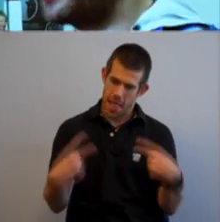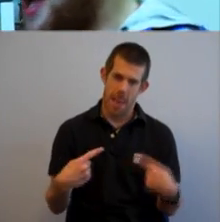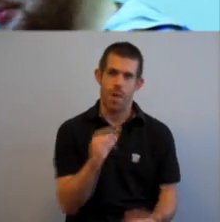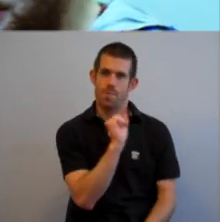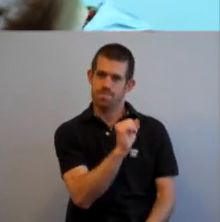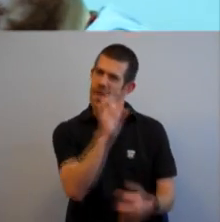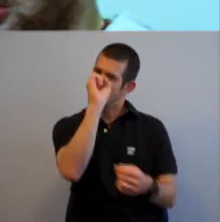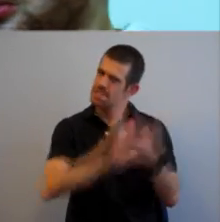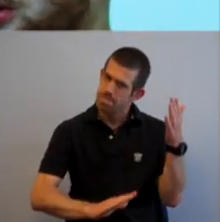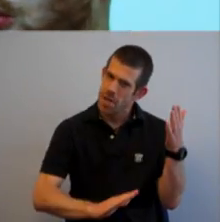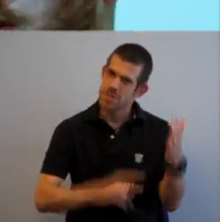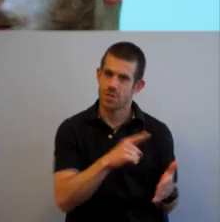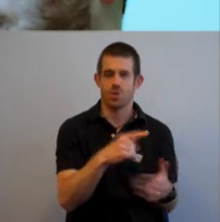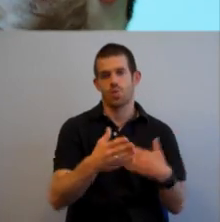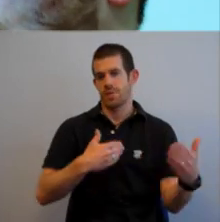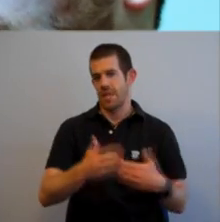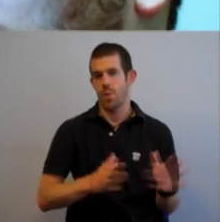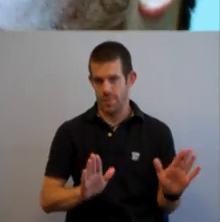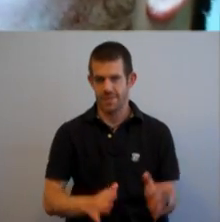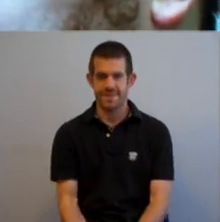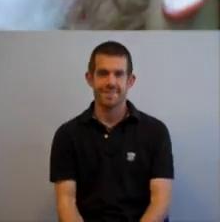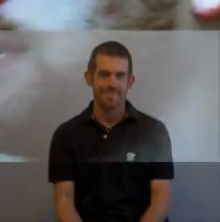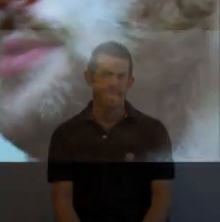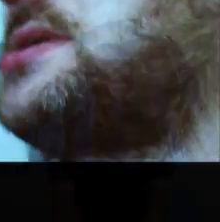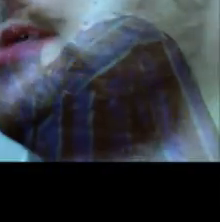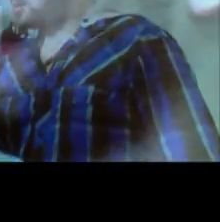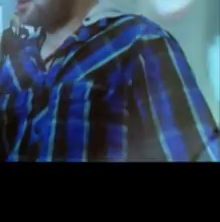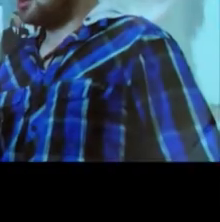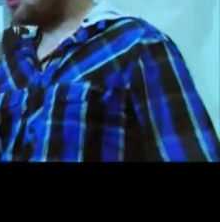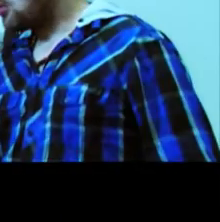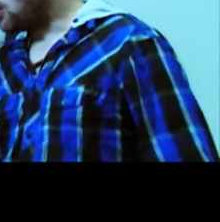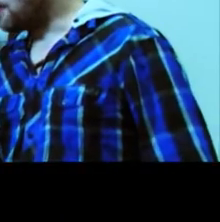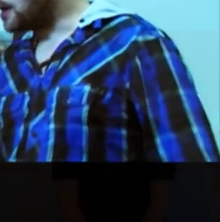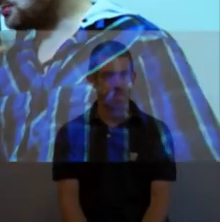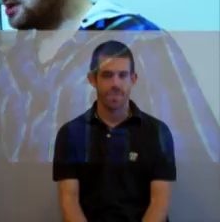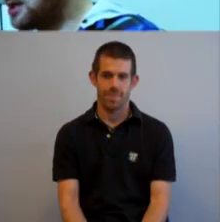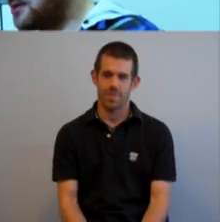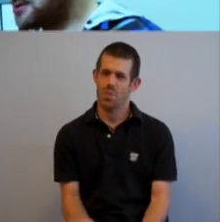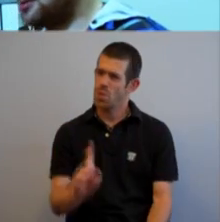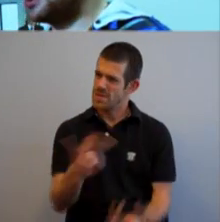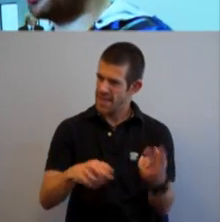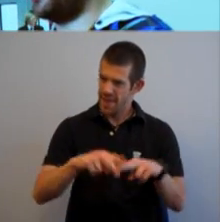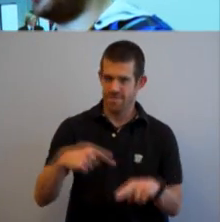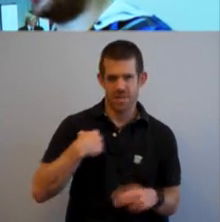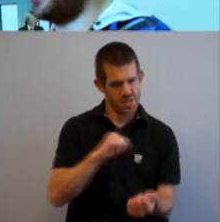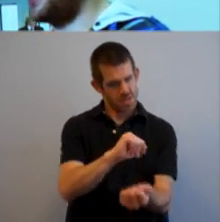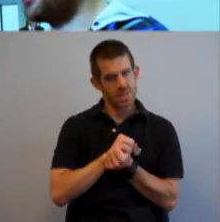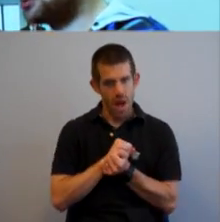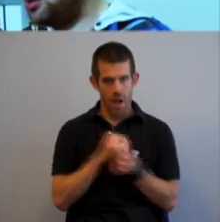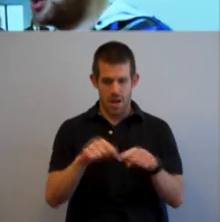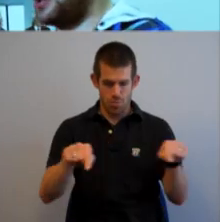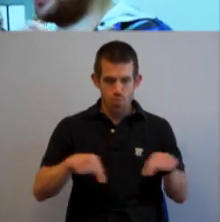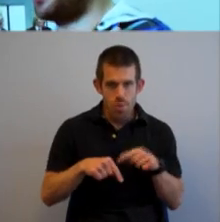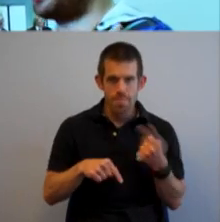when that happens, always stand well clear and let the experts deal with it. What advice would you give if someone's trapped inside a